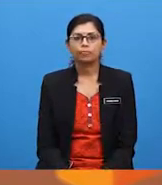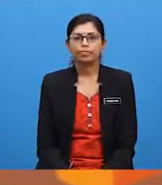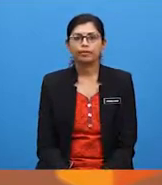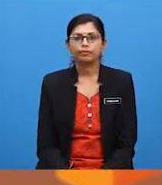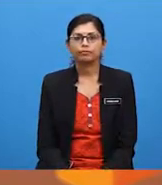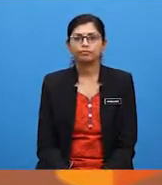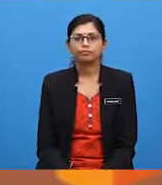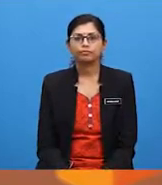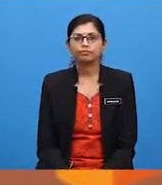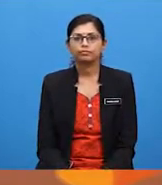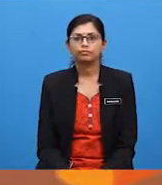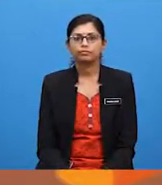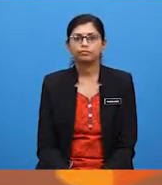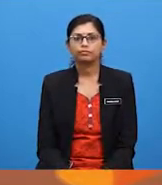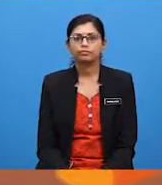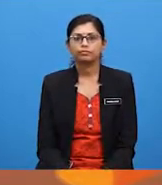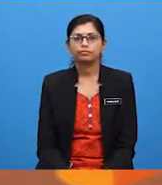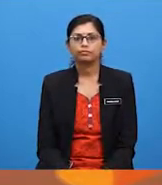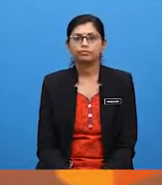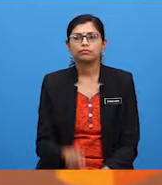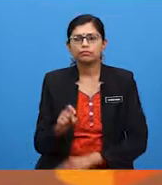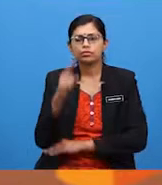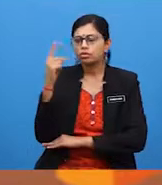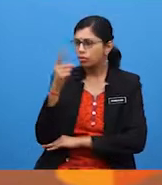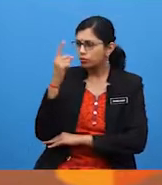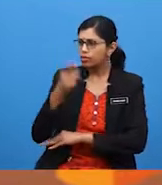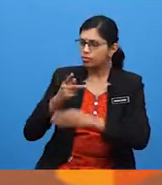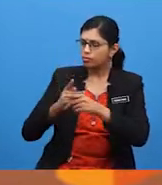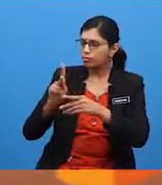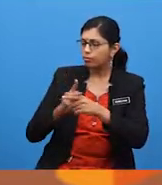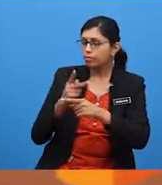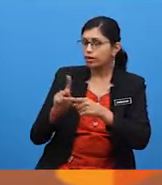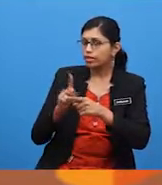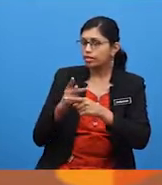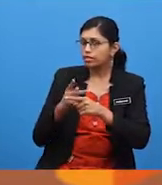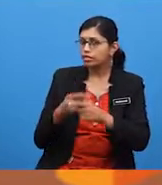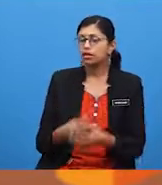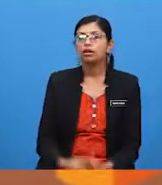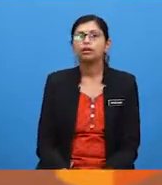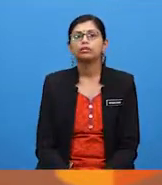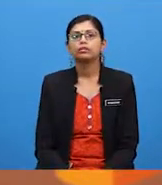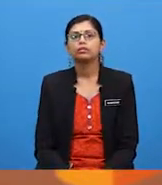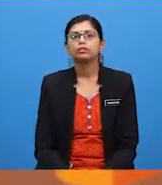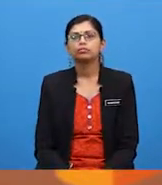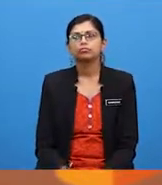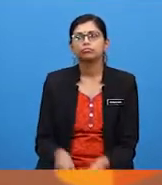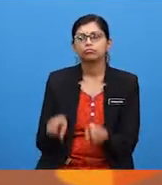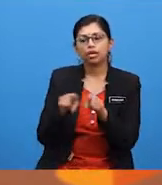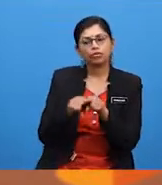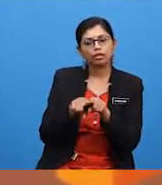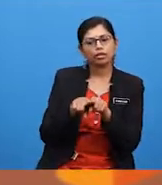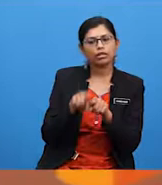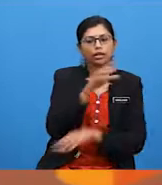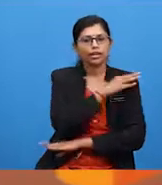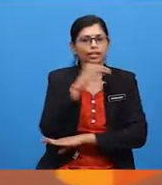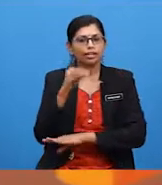We should always practice this. Agree to disagree.